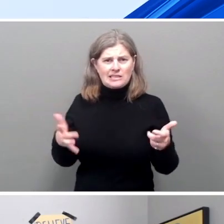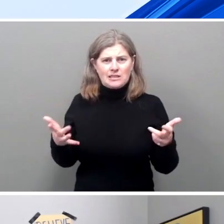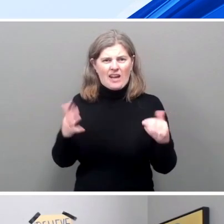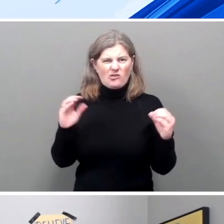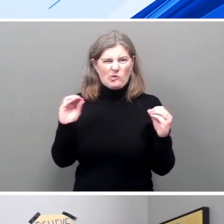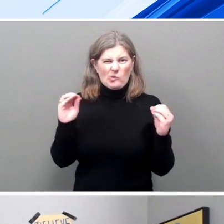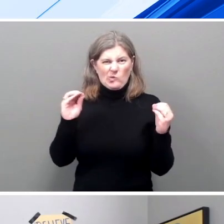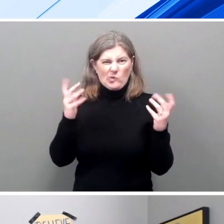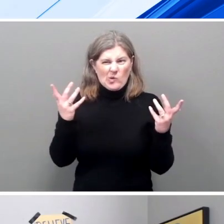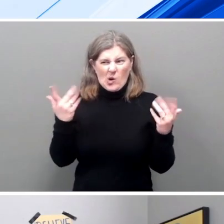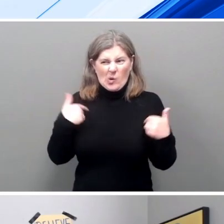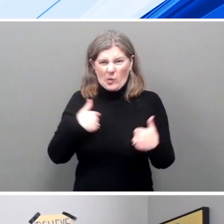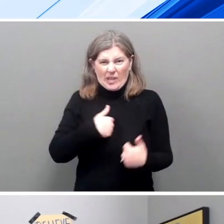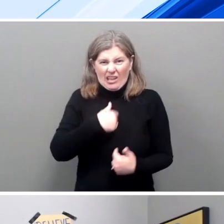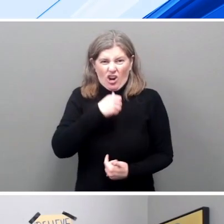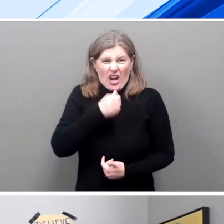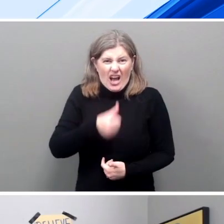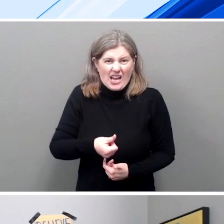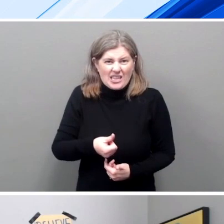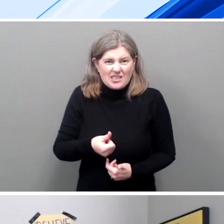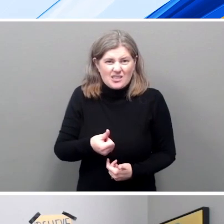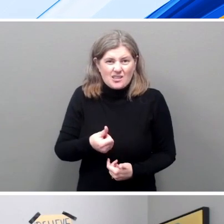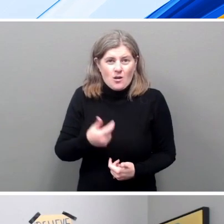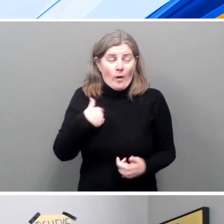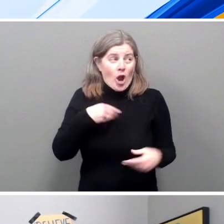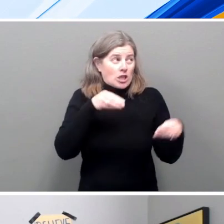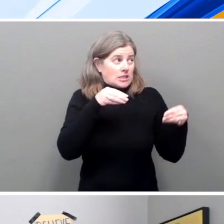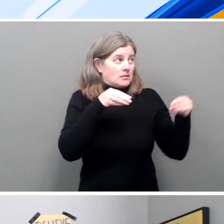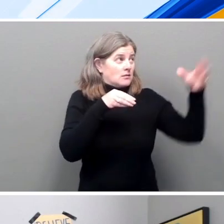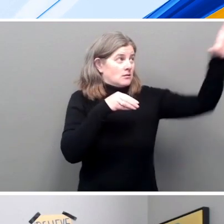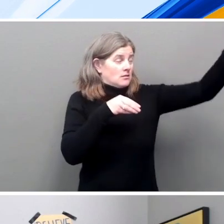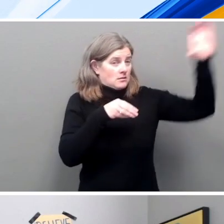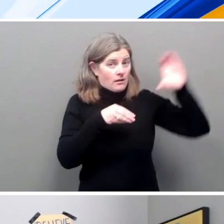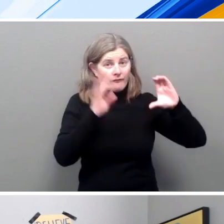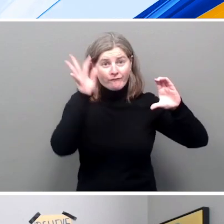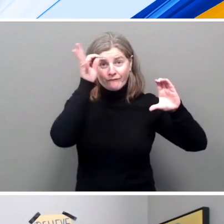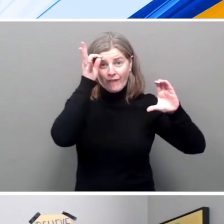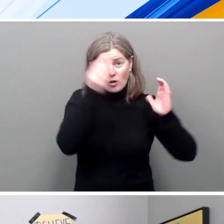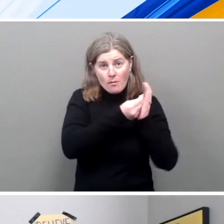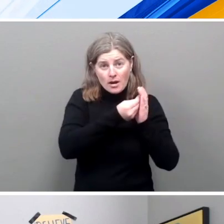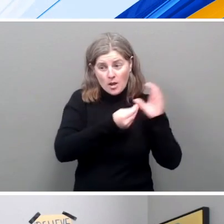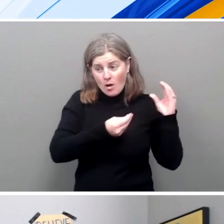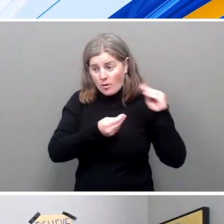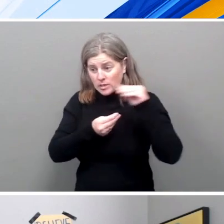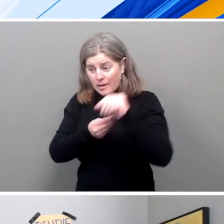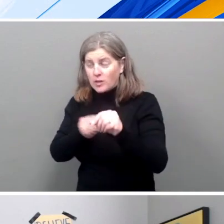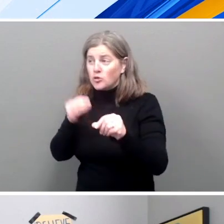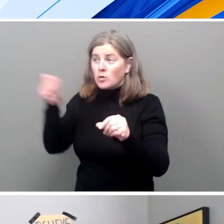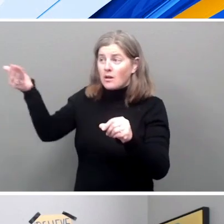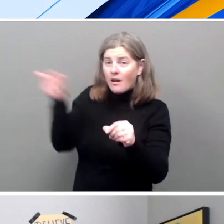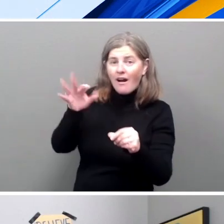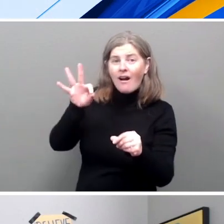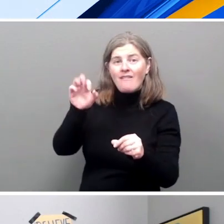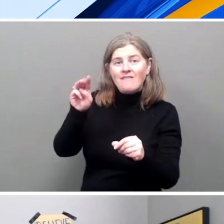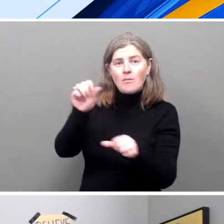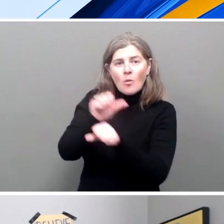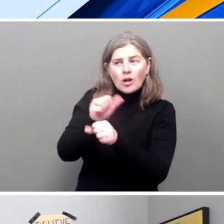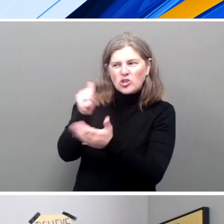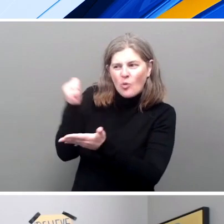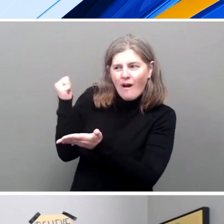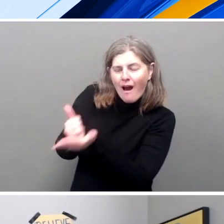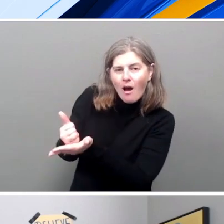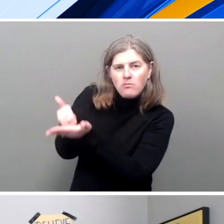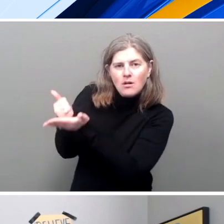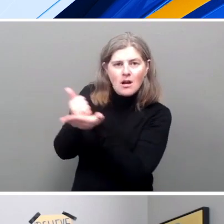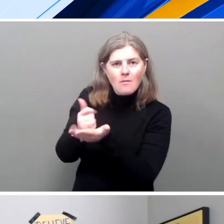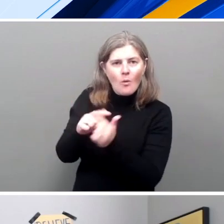It's we're spending federal dollars to bring in FEMA workers to help, but we don't have the ability to get